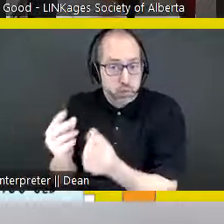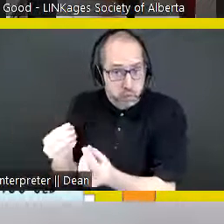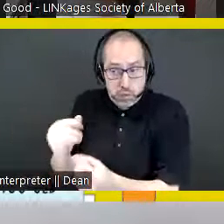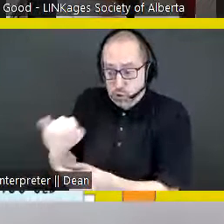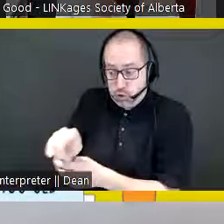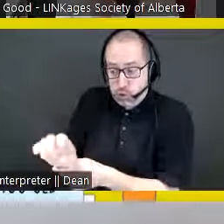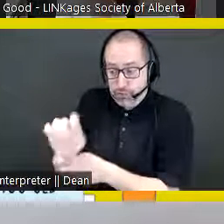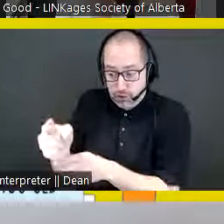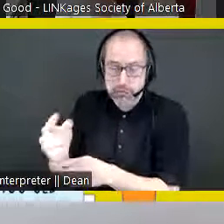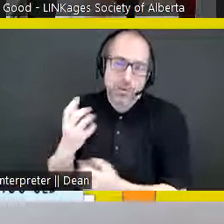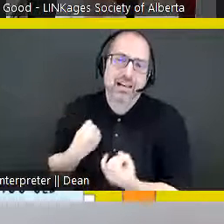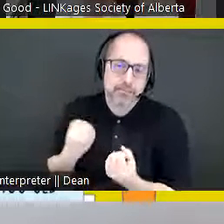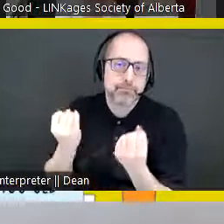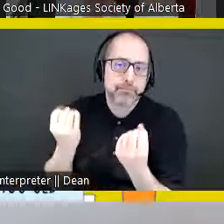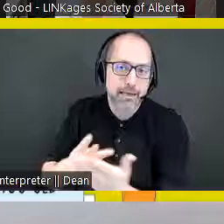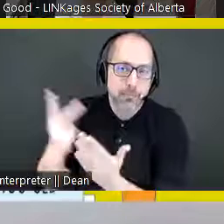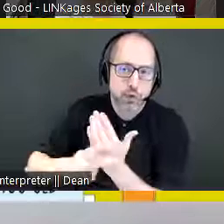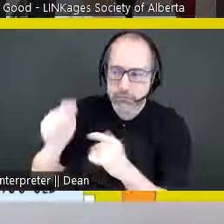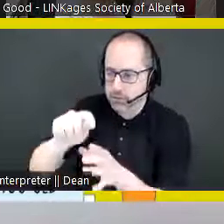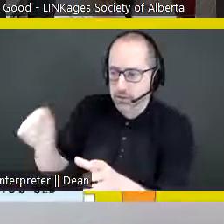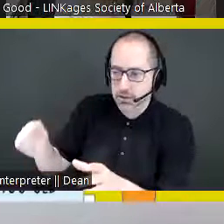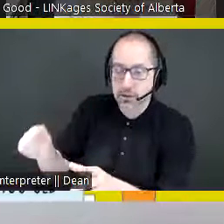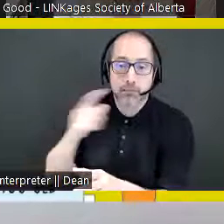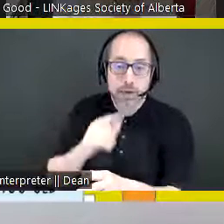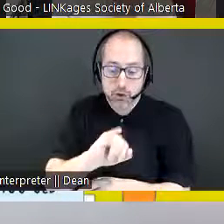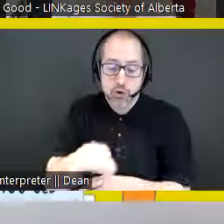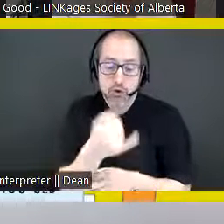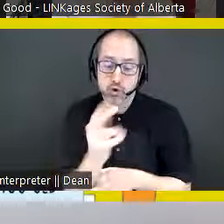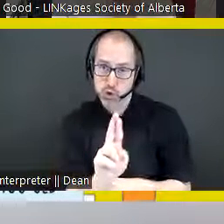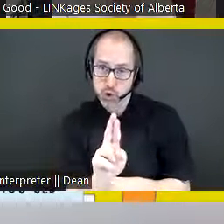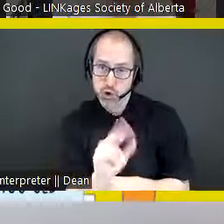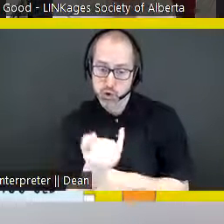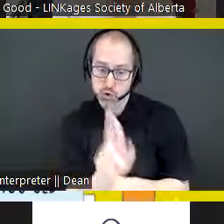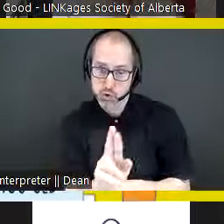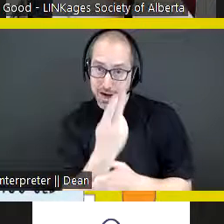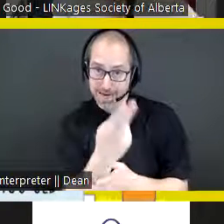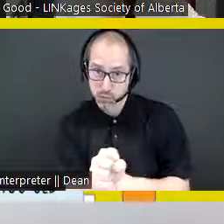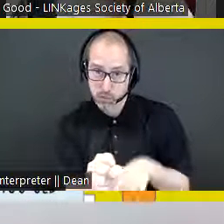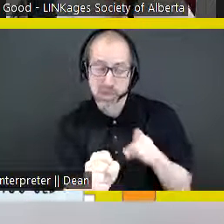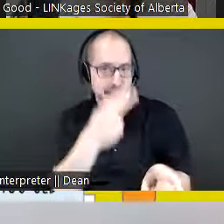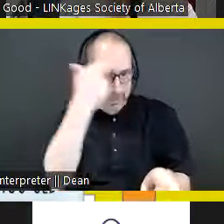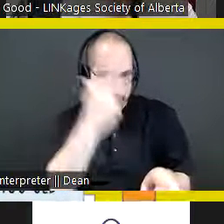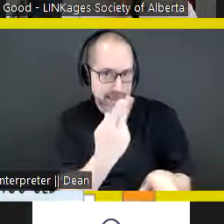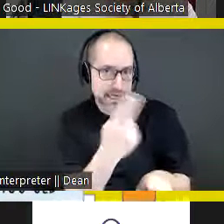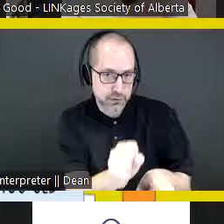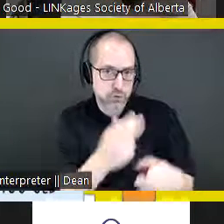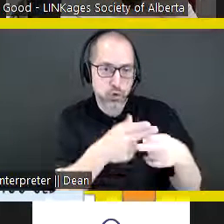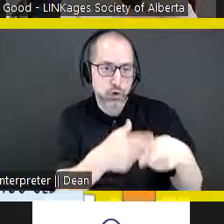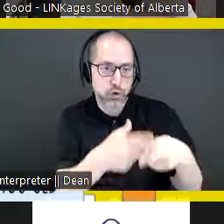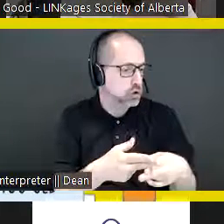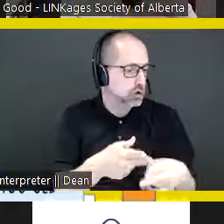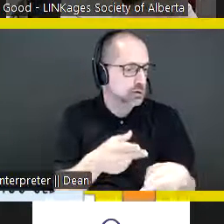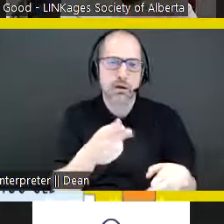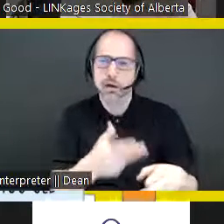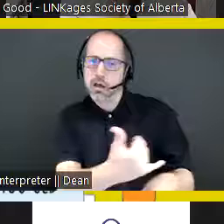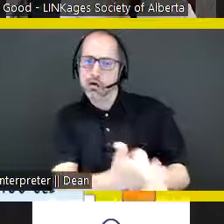of programs. And at junior high school, it's a Catholic high school, called us just before